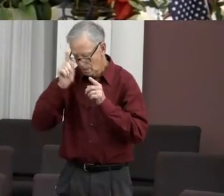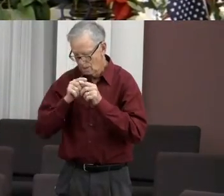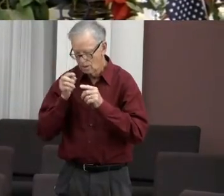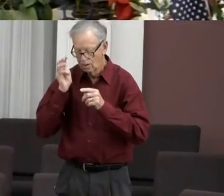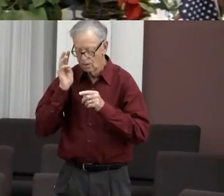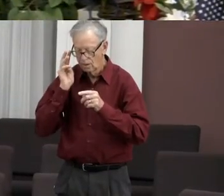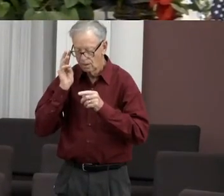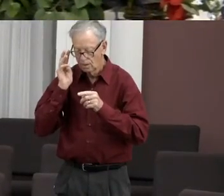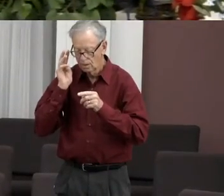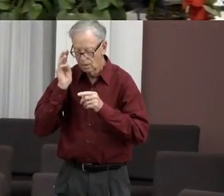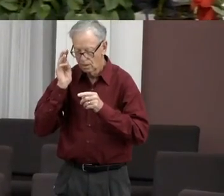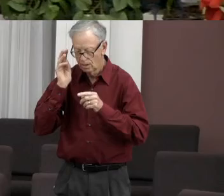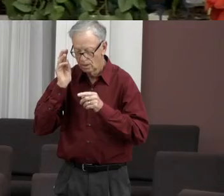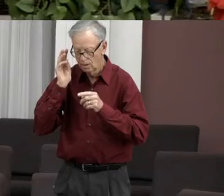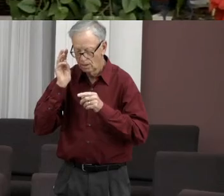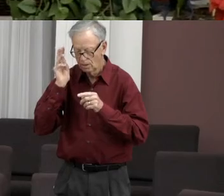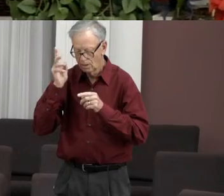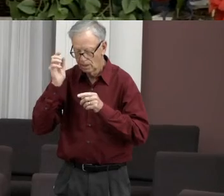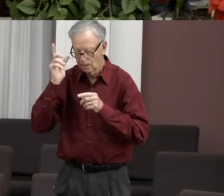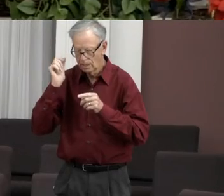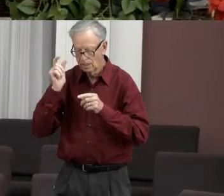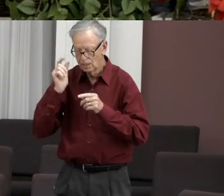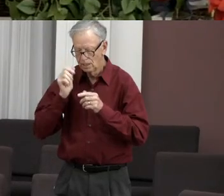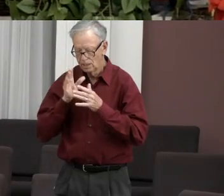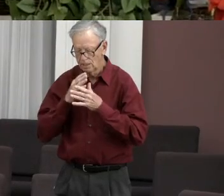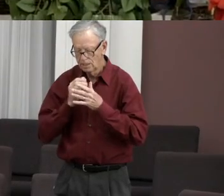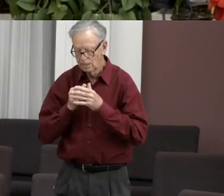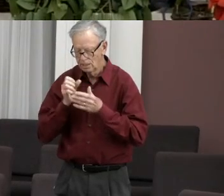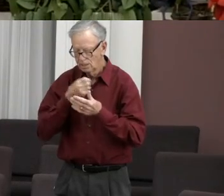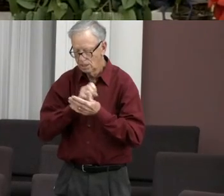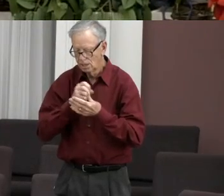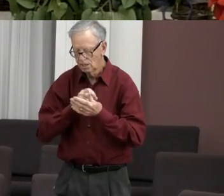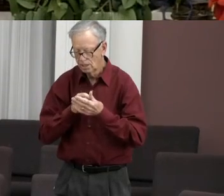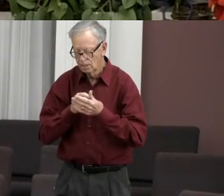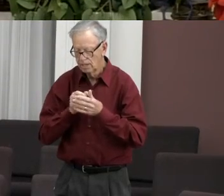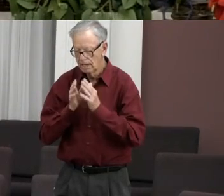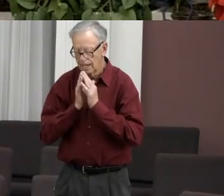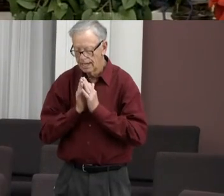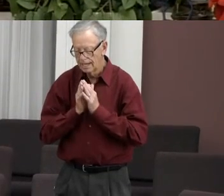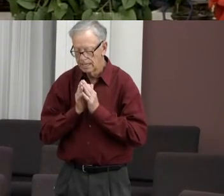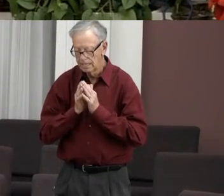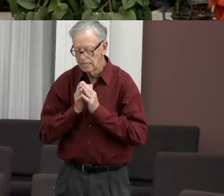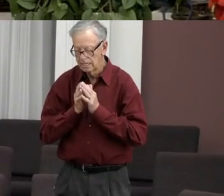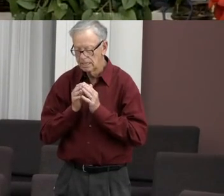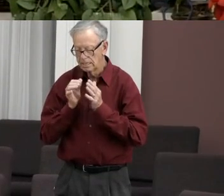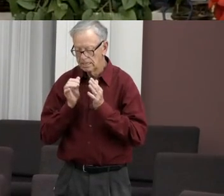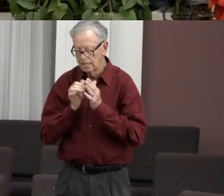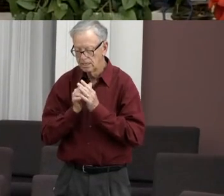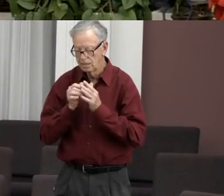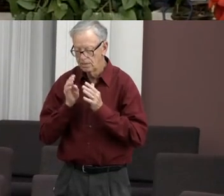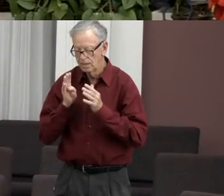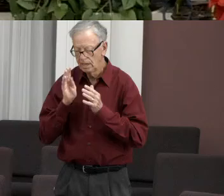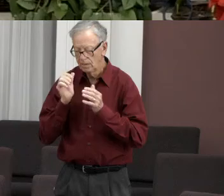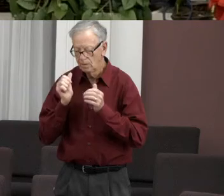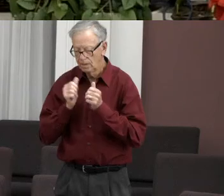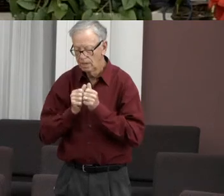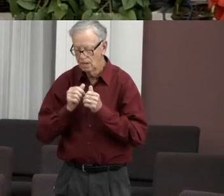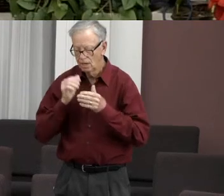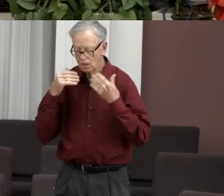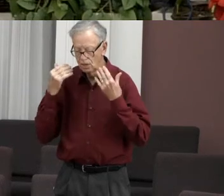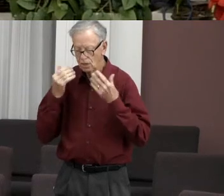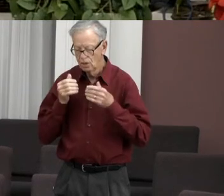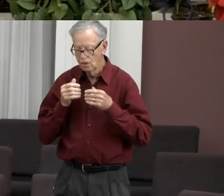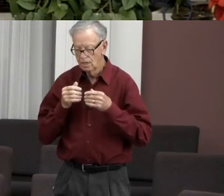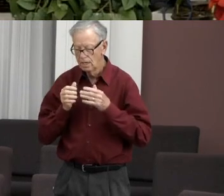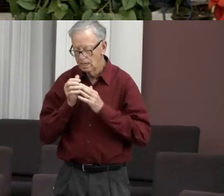morning and the songs that Brother Mike shared. We ask specifically that you be with our youth